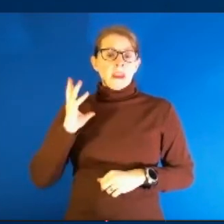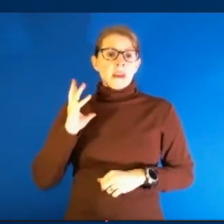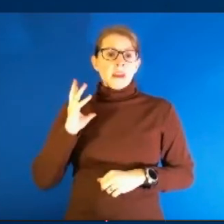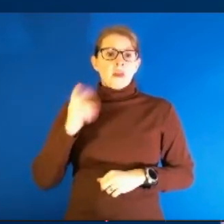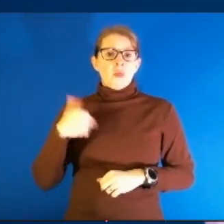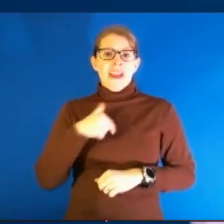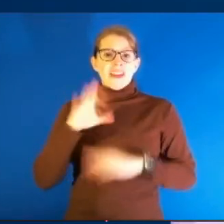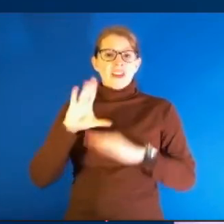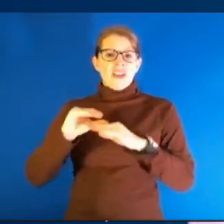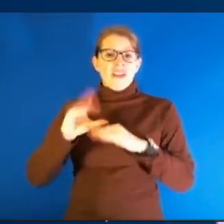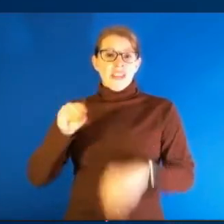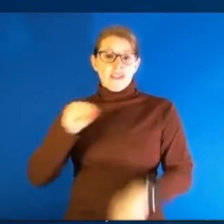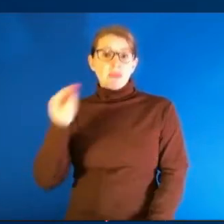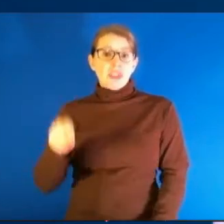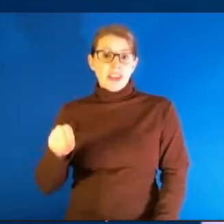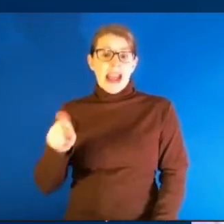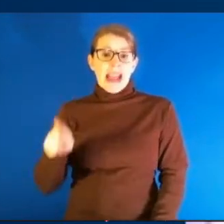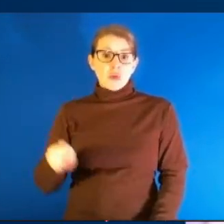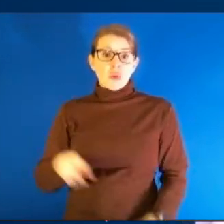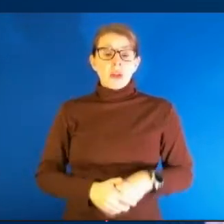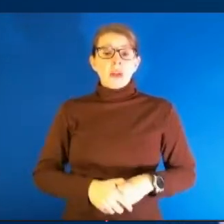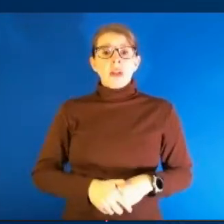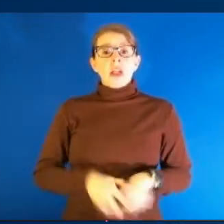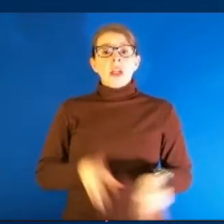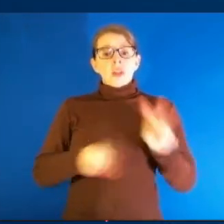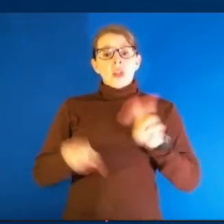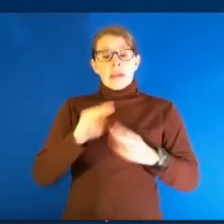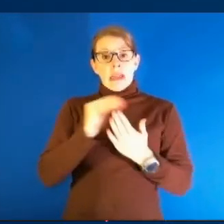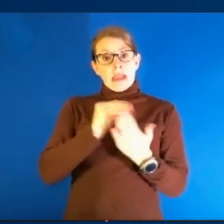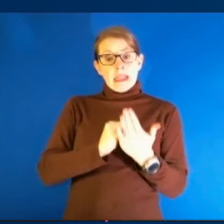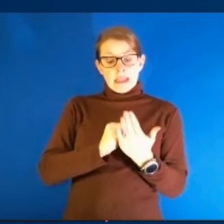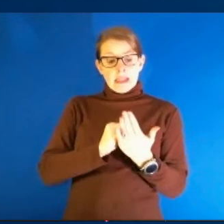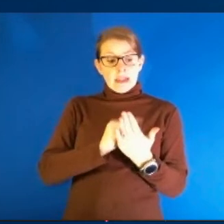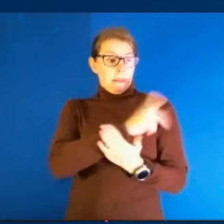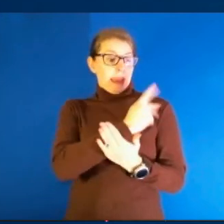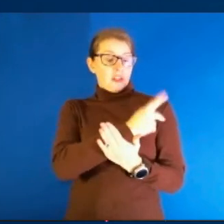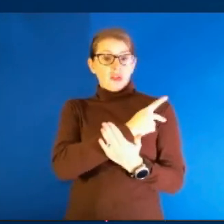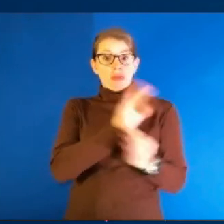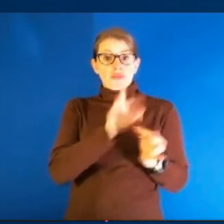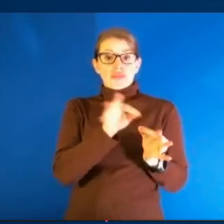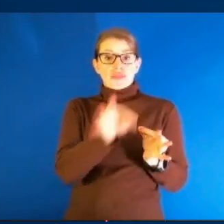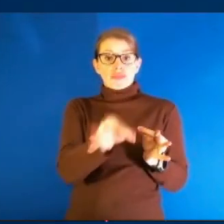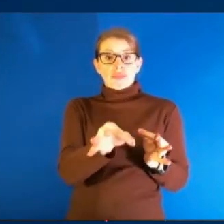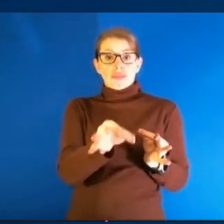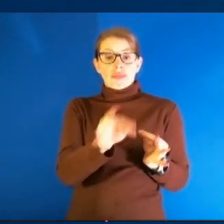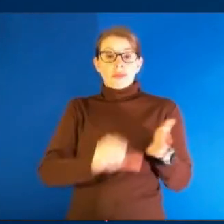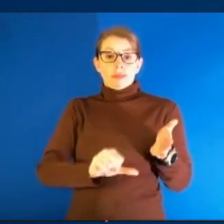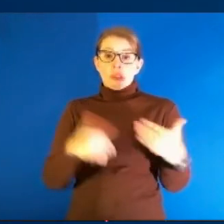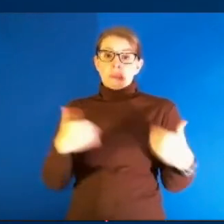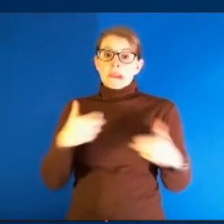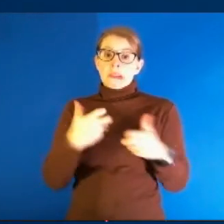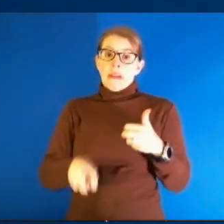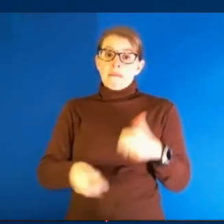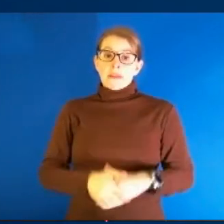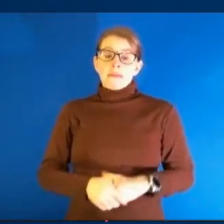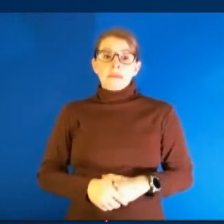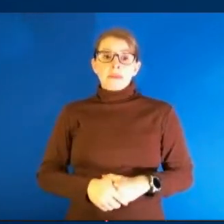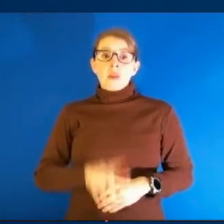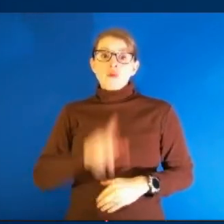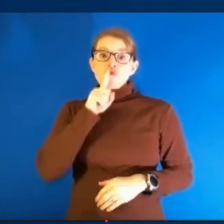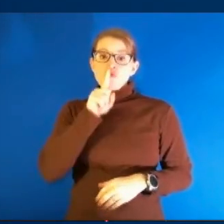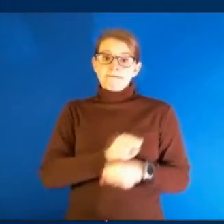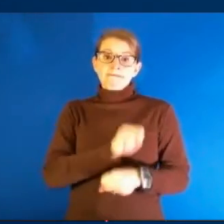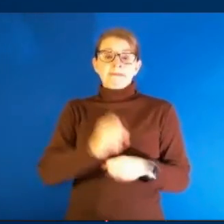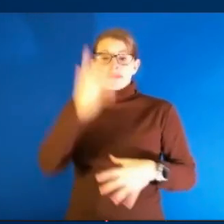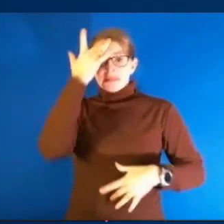by 50%. And when you looked at that list of patients who were having to not do surgeries on it was tough because there were some really sick folks on there.